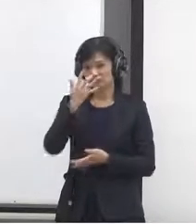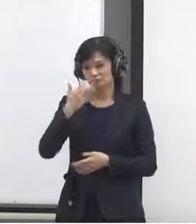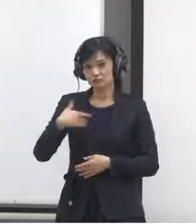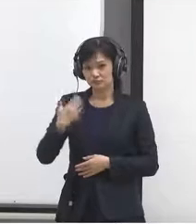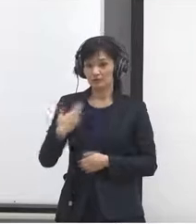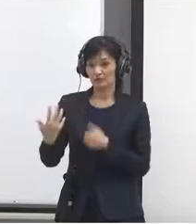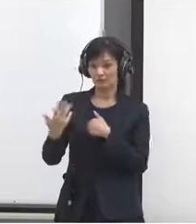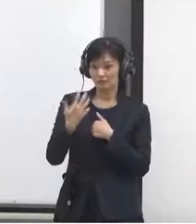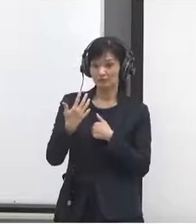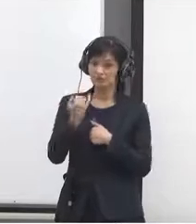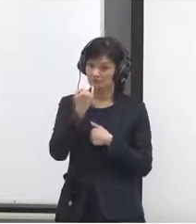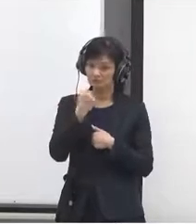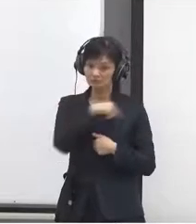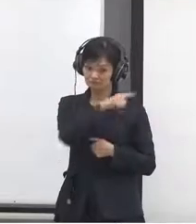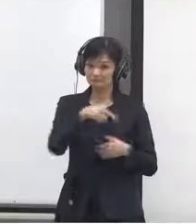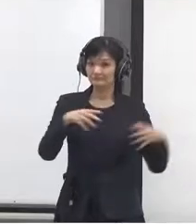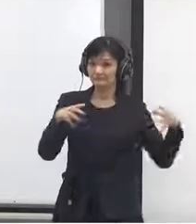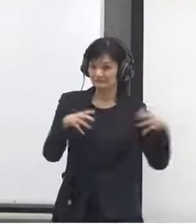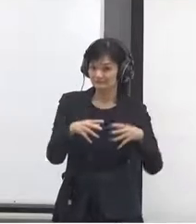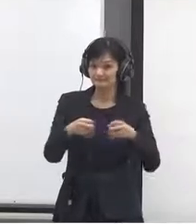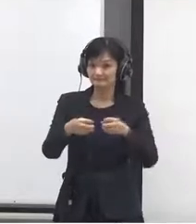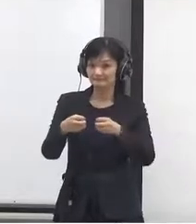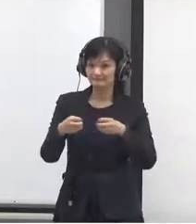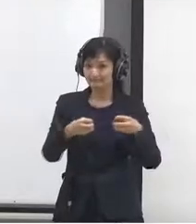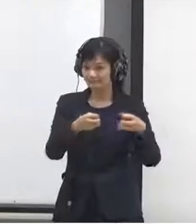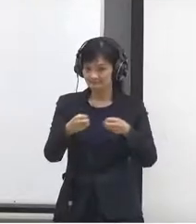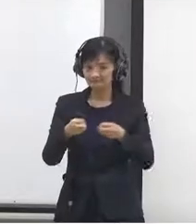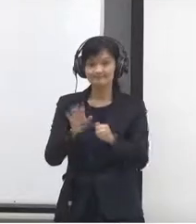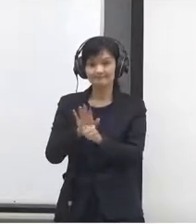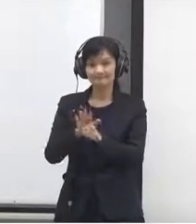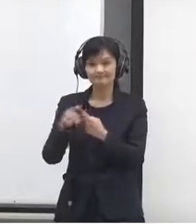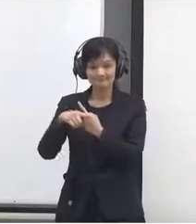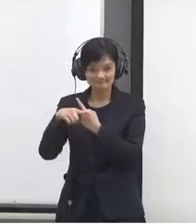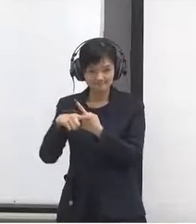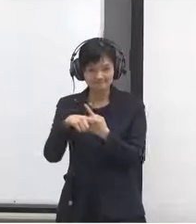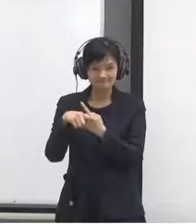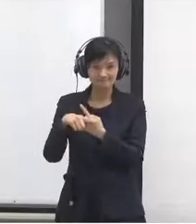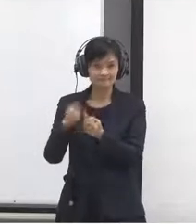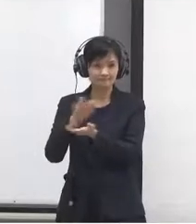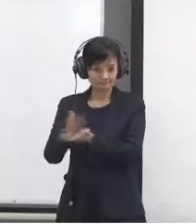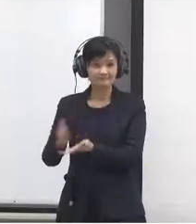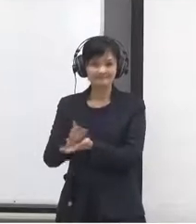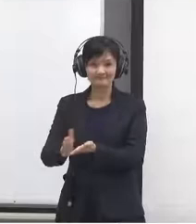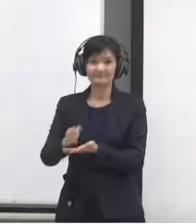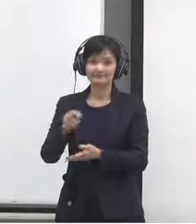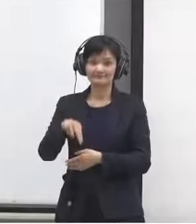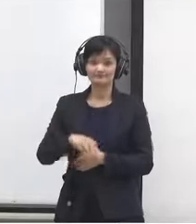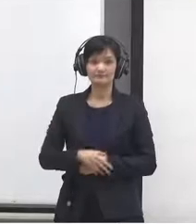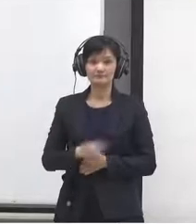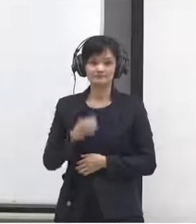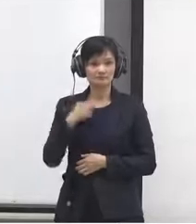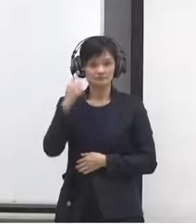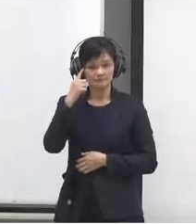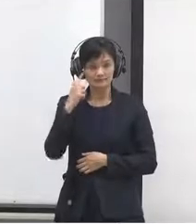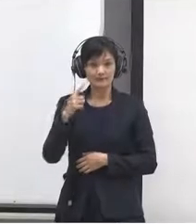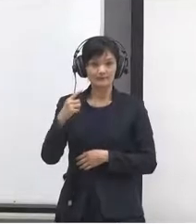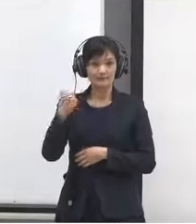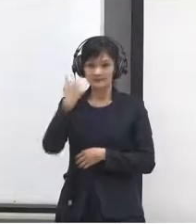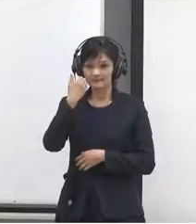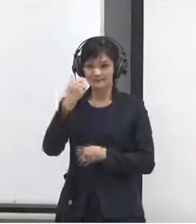so we think it's very important to have diverse people to come to join the in